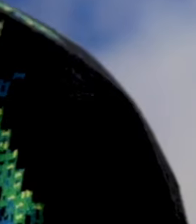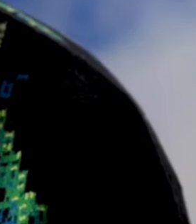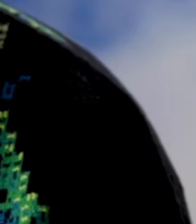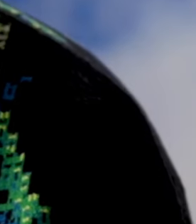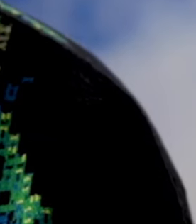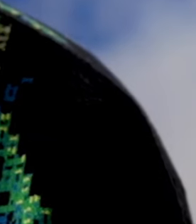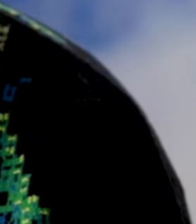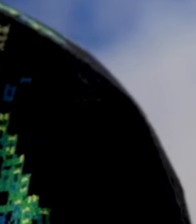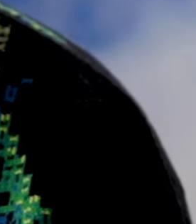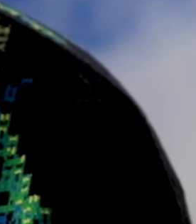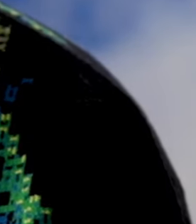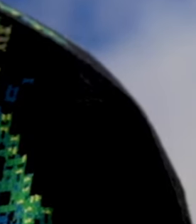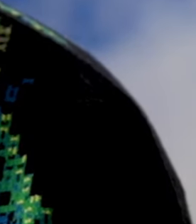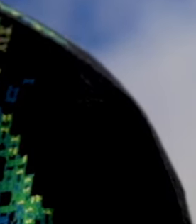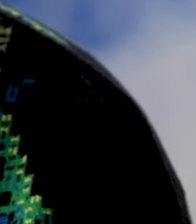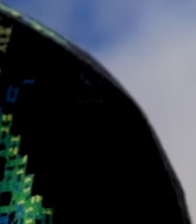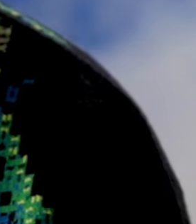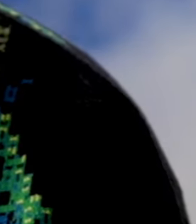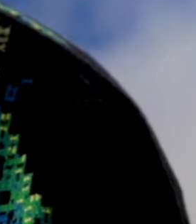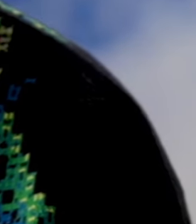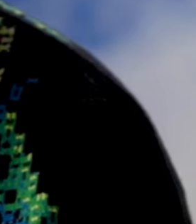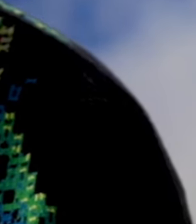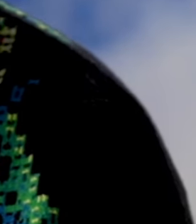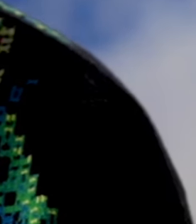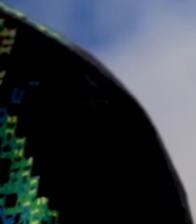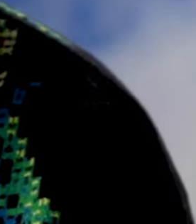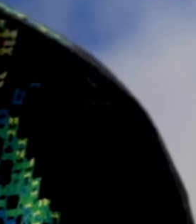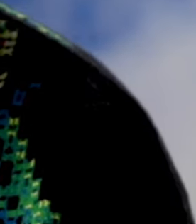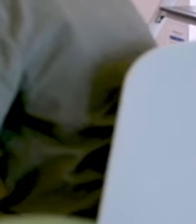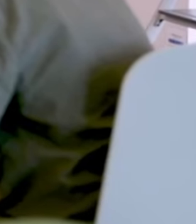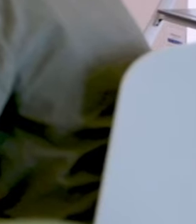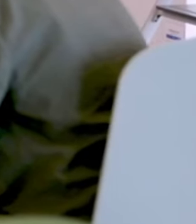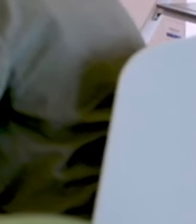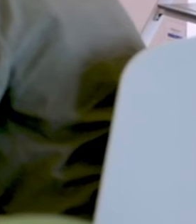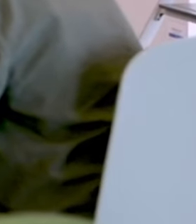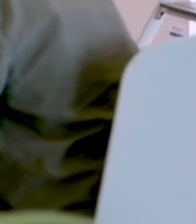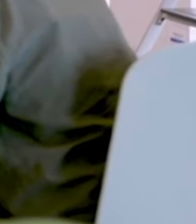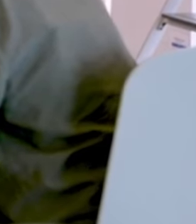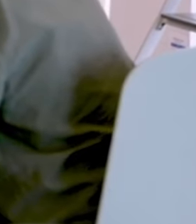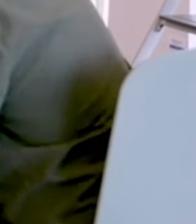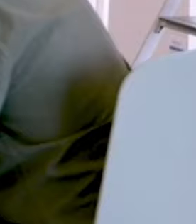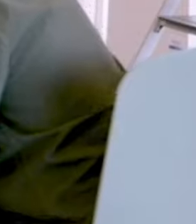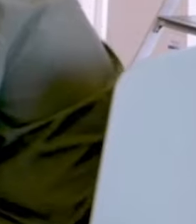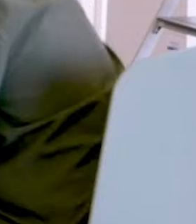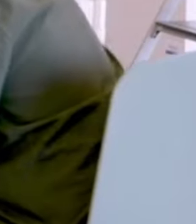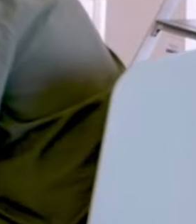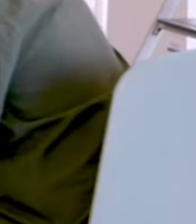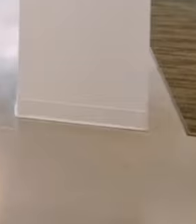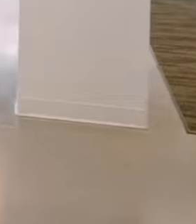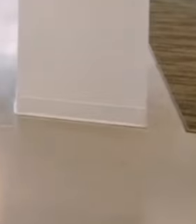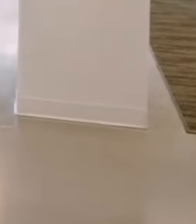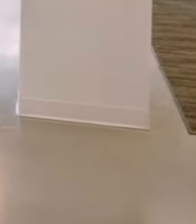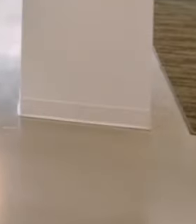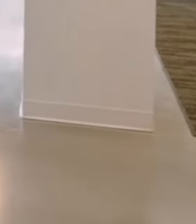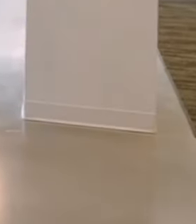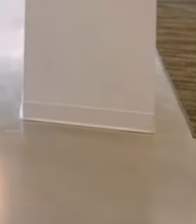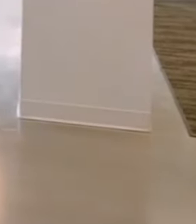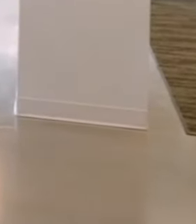took a chance on me and saw something on me that like I have trouble seeing in myself. I tell my team all the time, like, I'm just happy to be here.